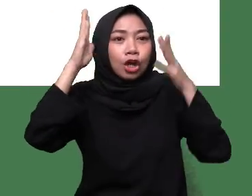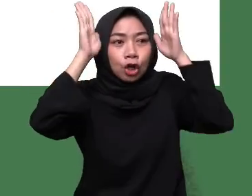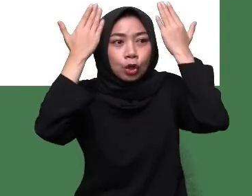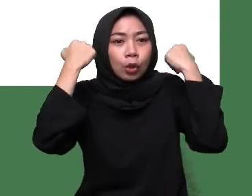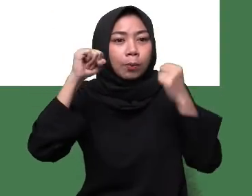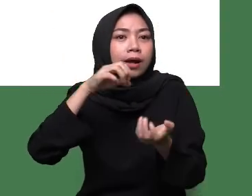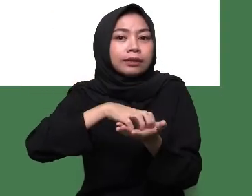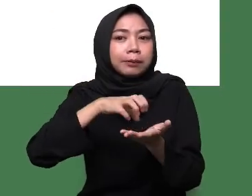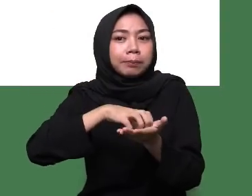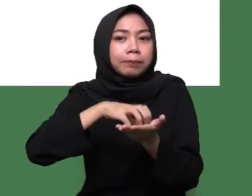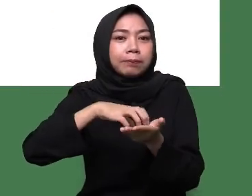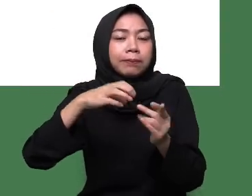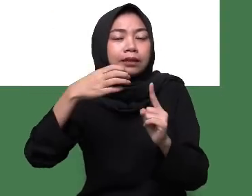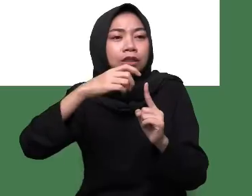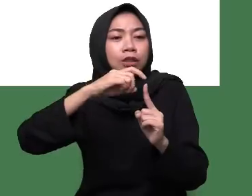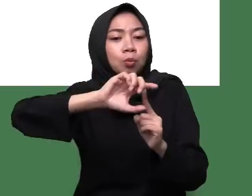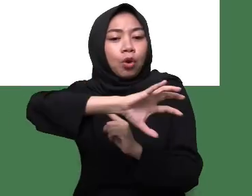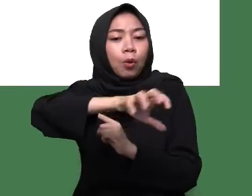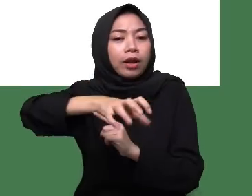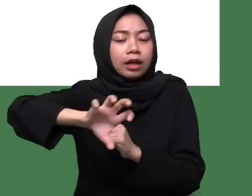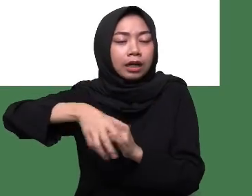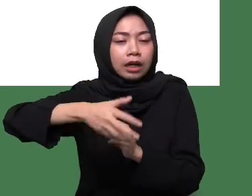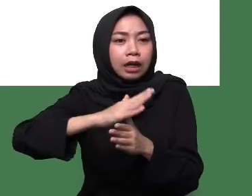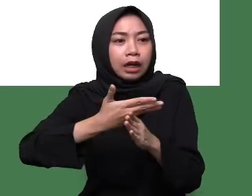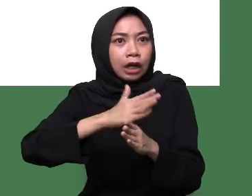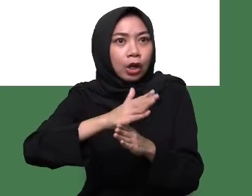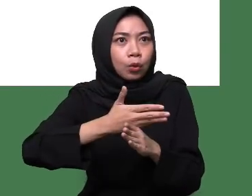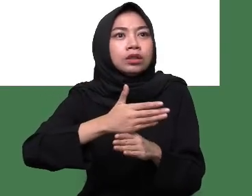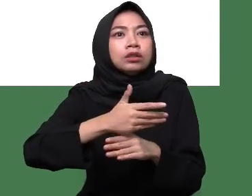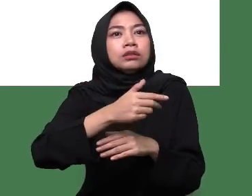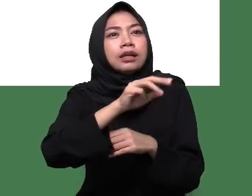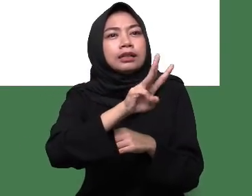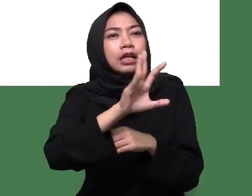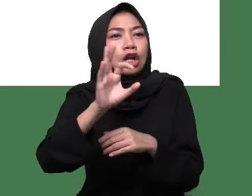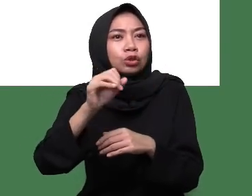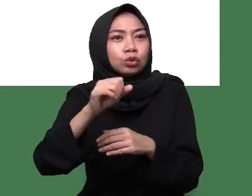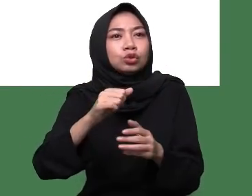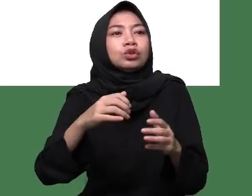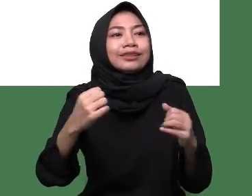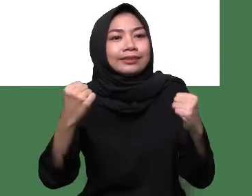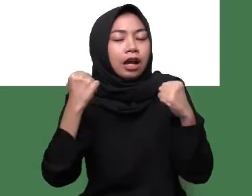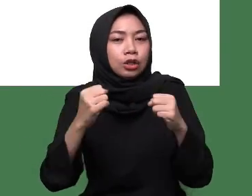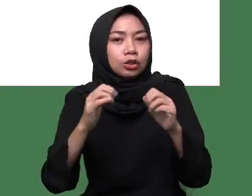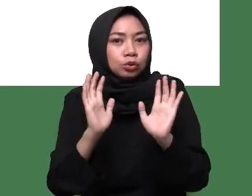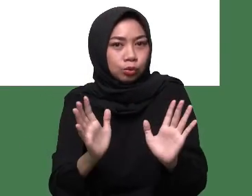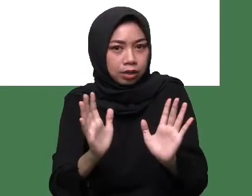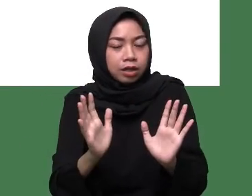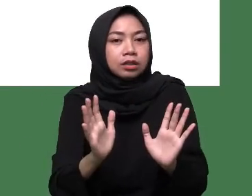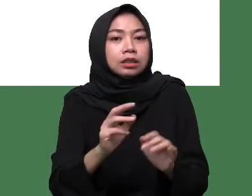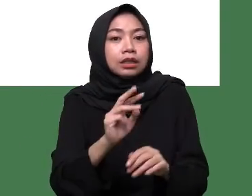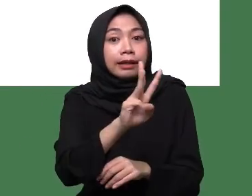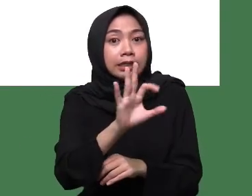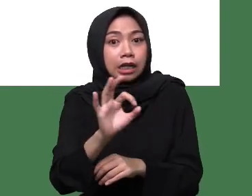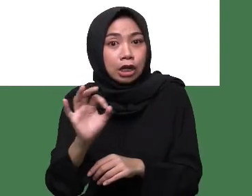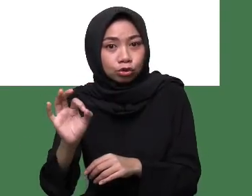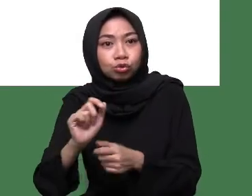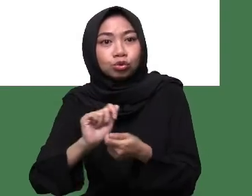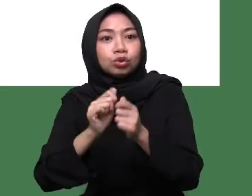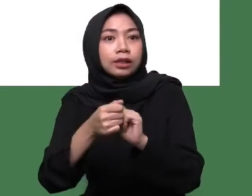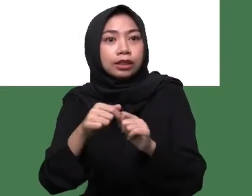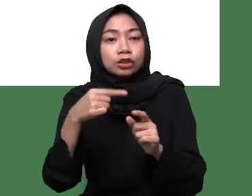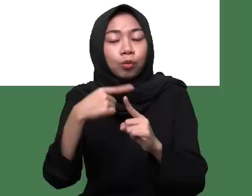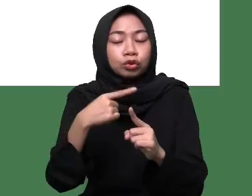with 389 clinically recovered, and 25 of which were tested and slaughtered,